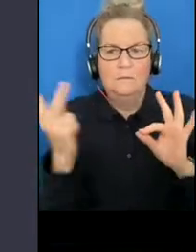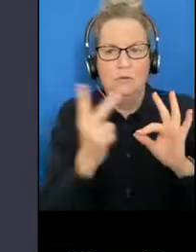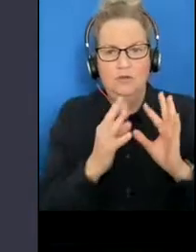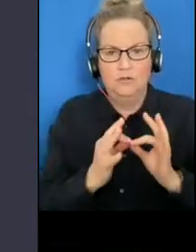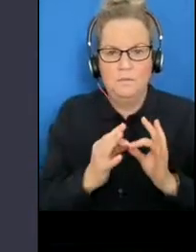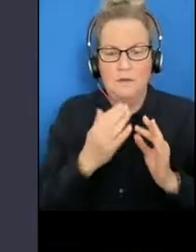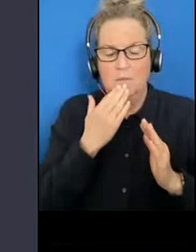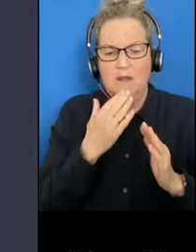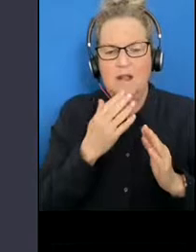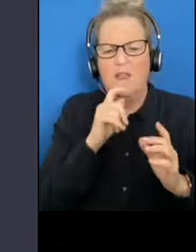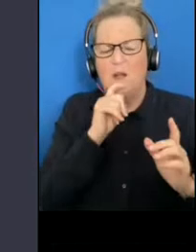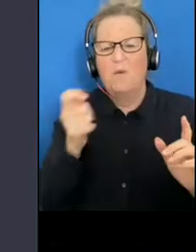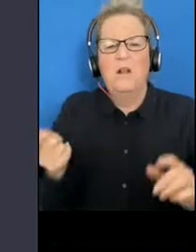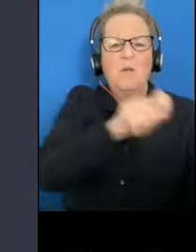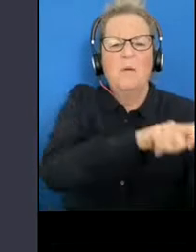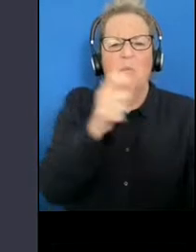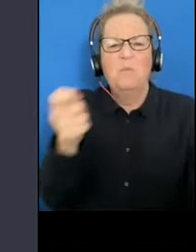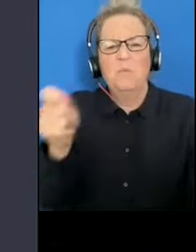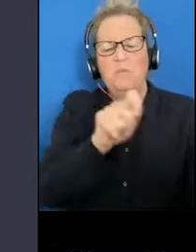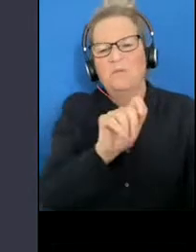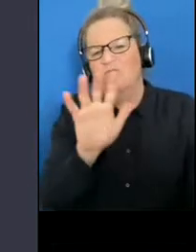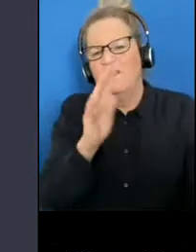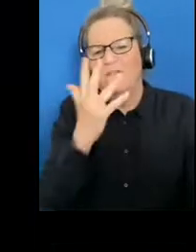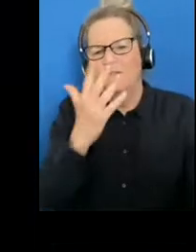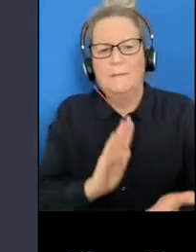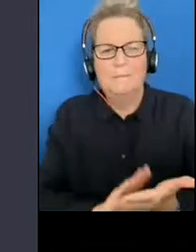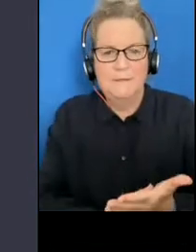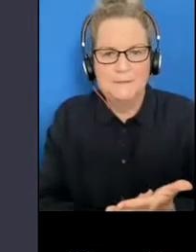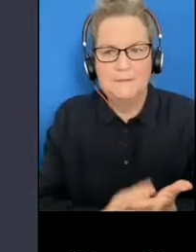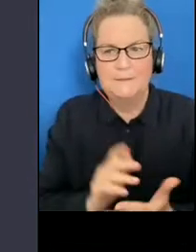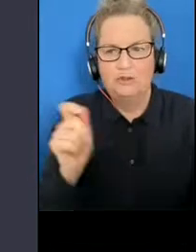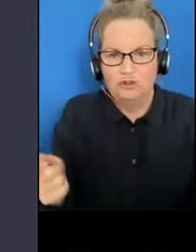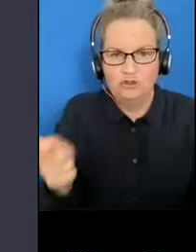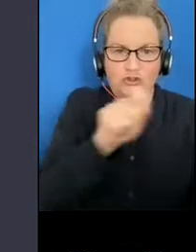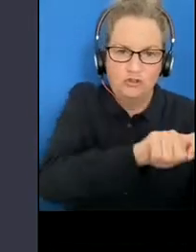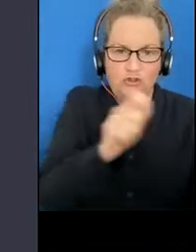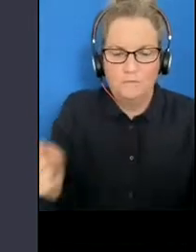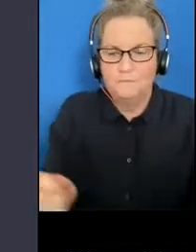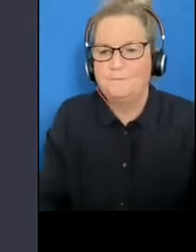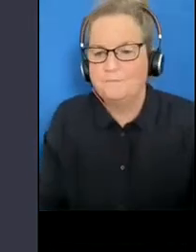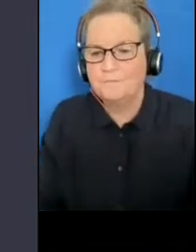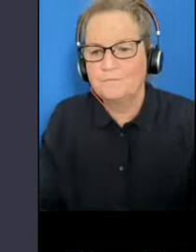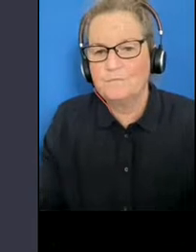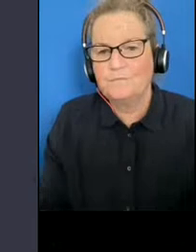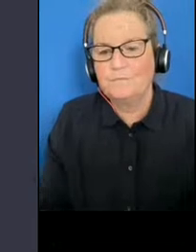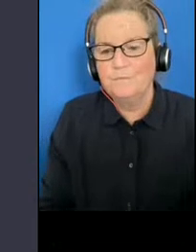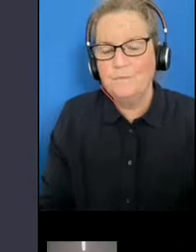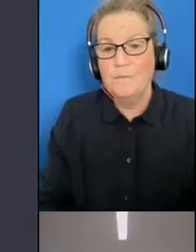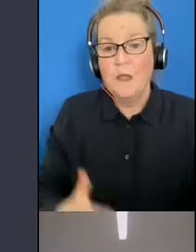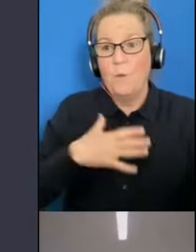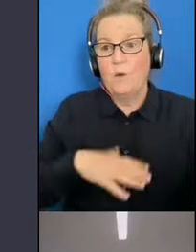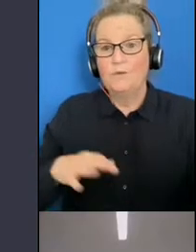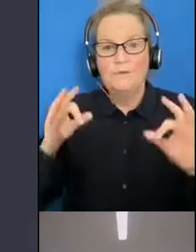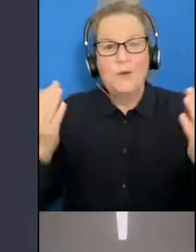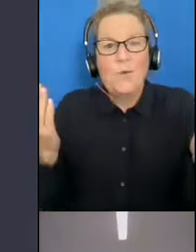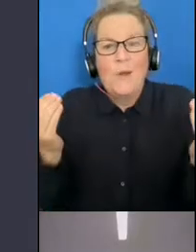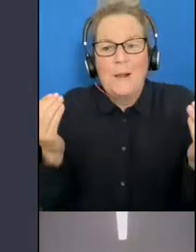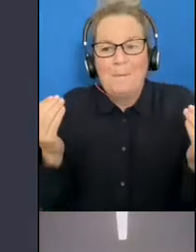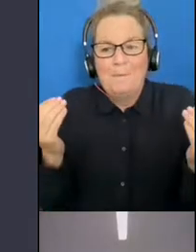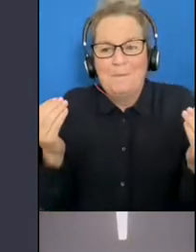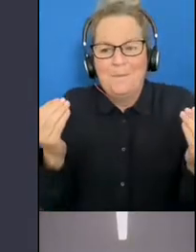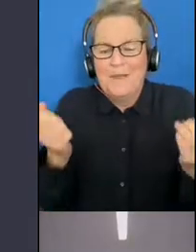be swapping interpreting every 15 minutes. I would like to make special welcome to some very